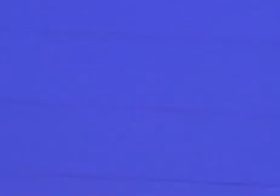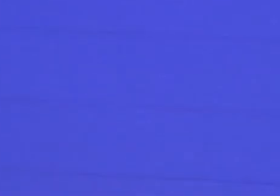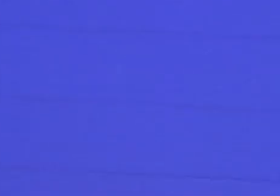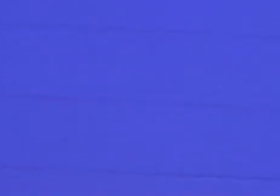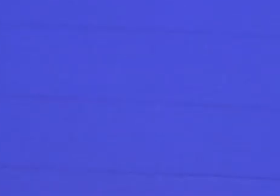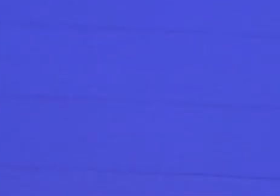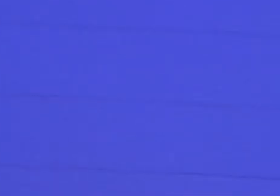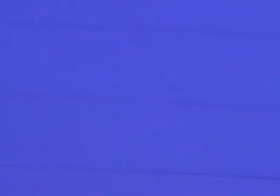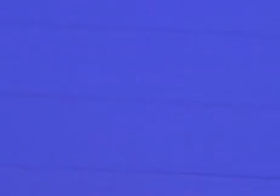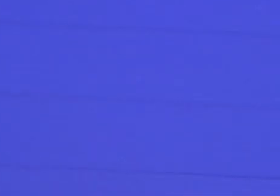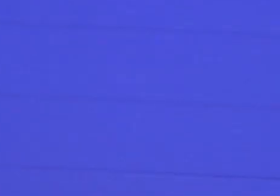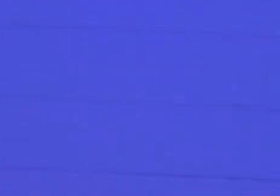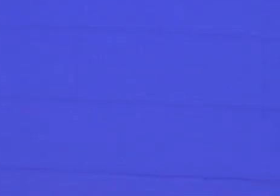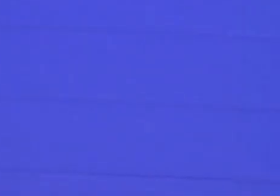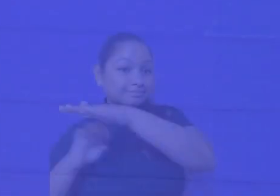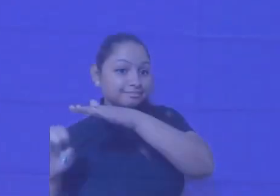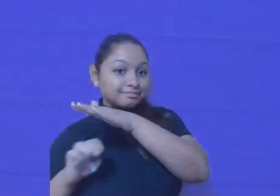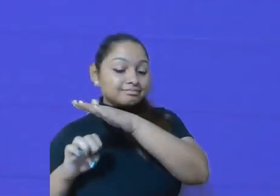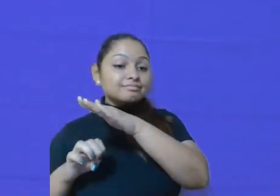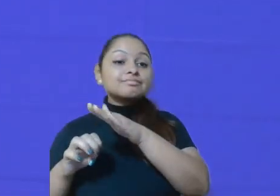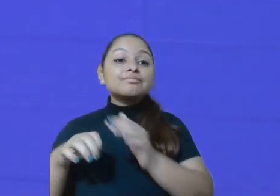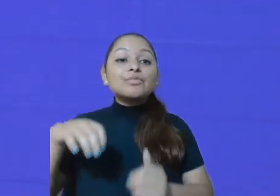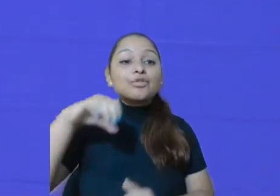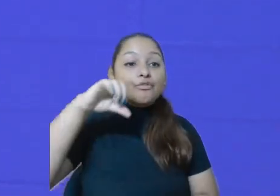is 98 years old,